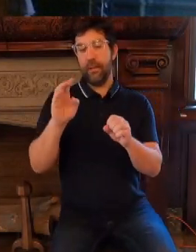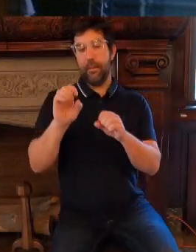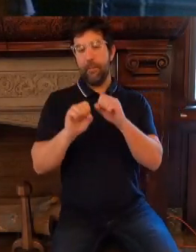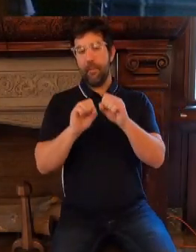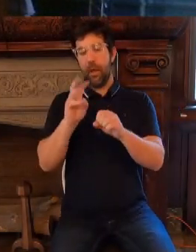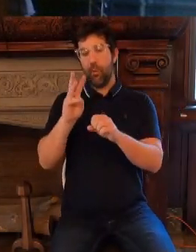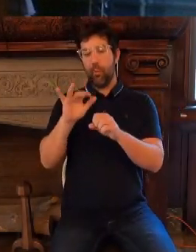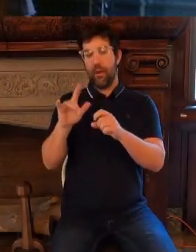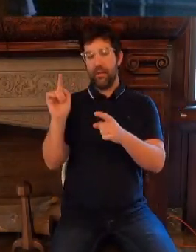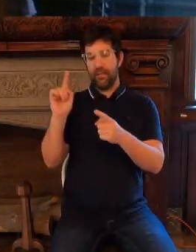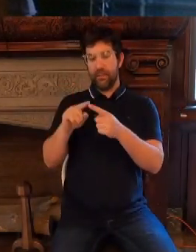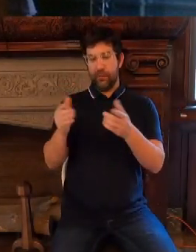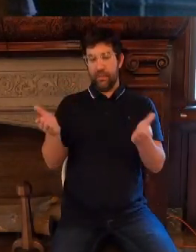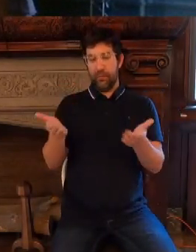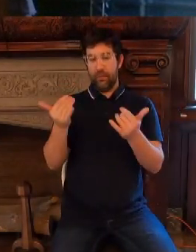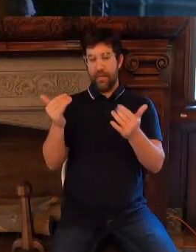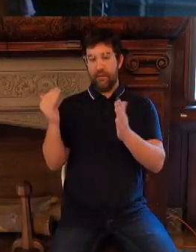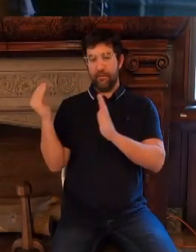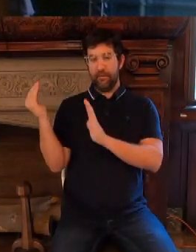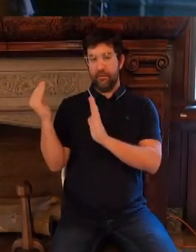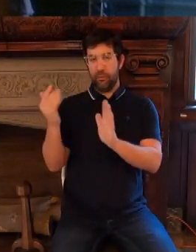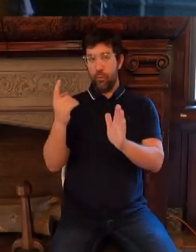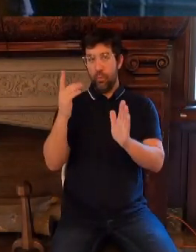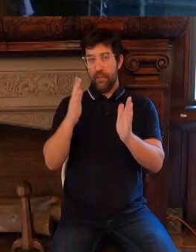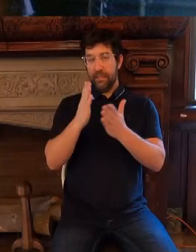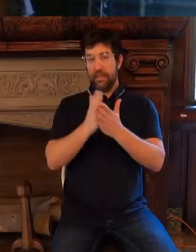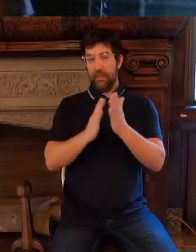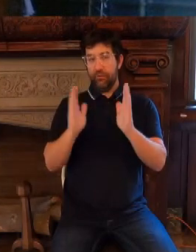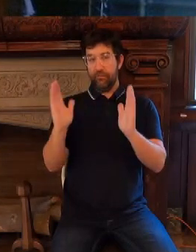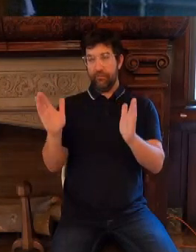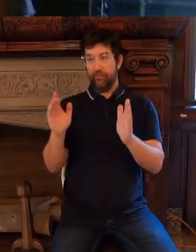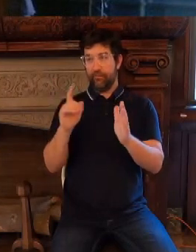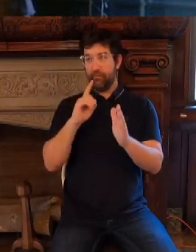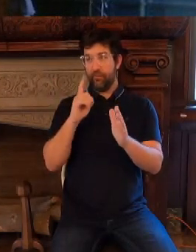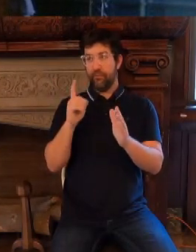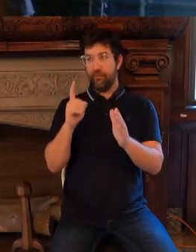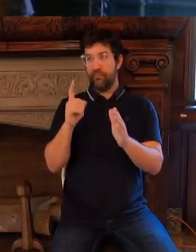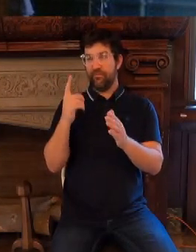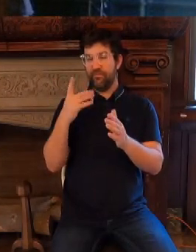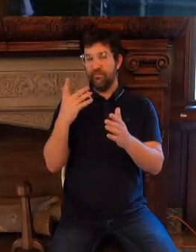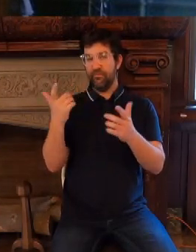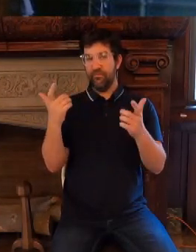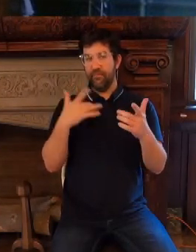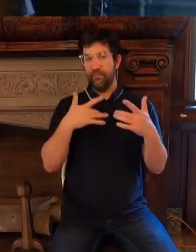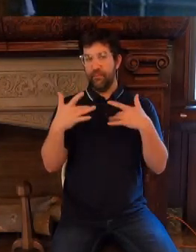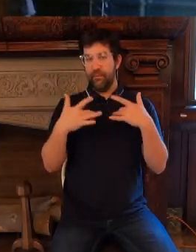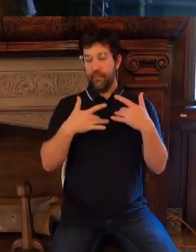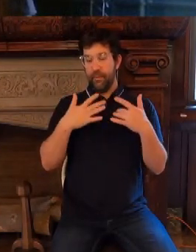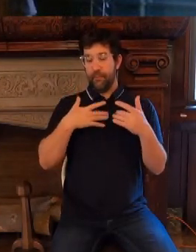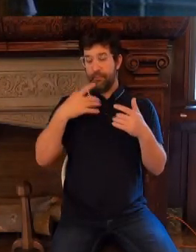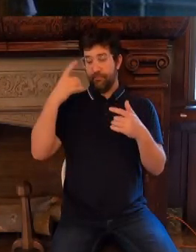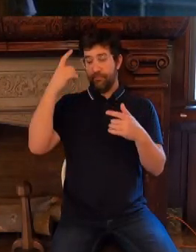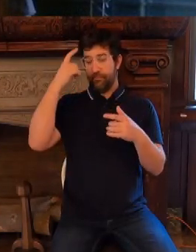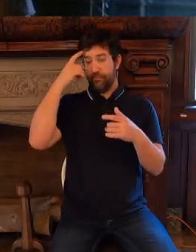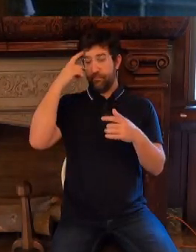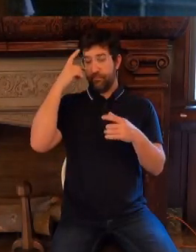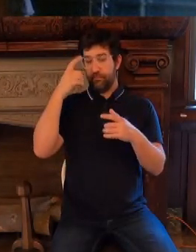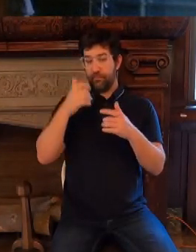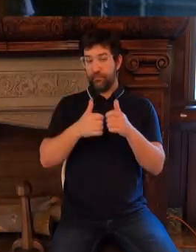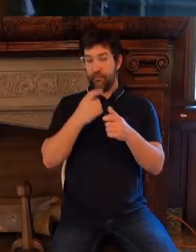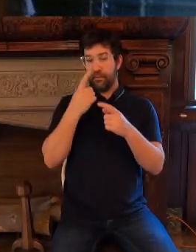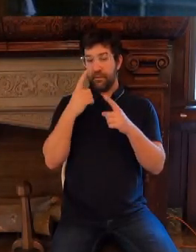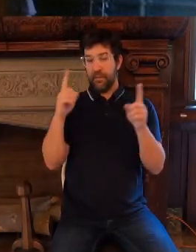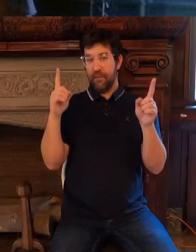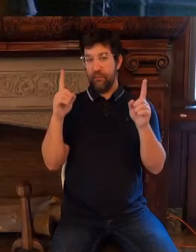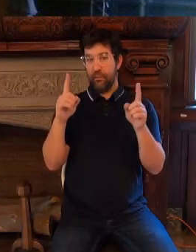where I'm standing now, that is one section of this. My biggest concern is that in my mind, the most successful